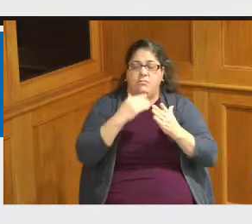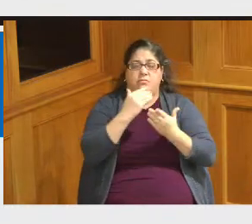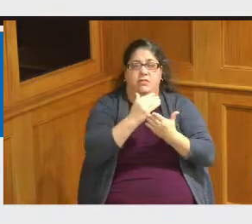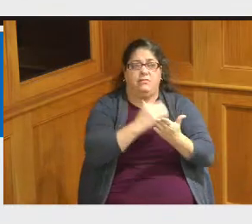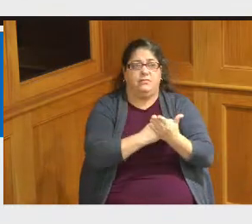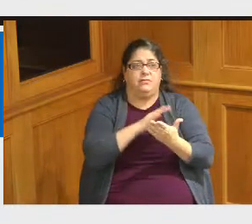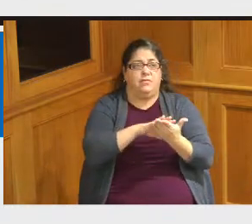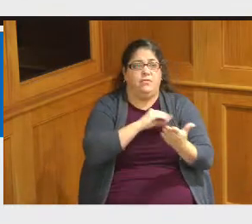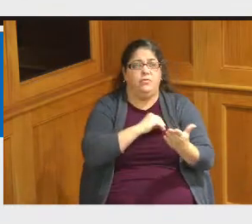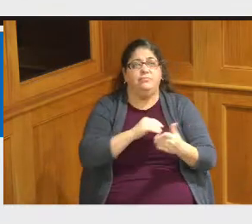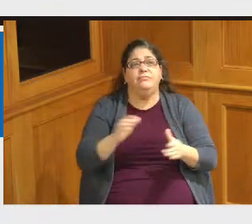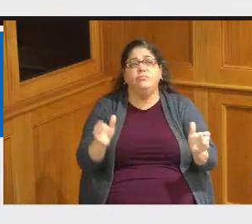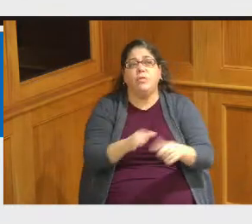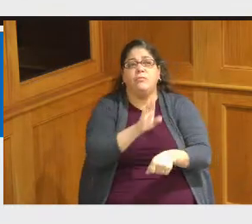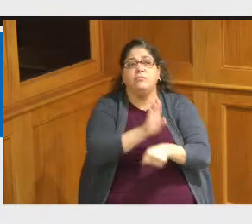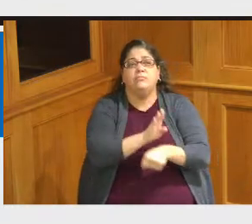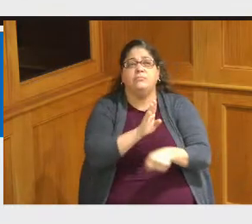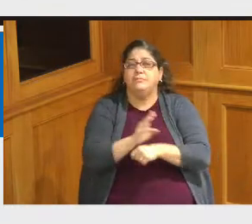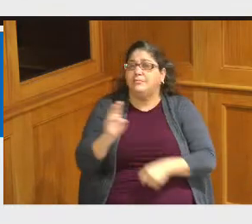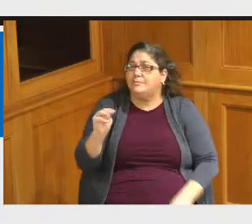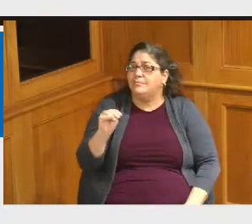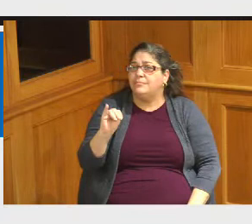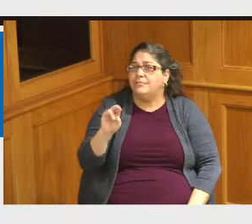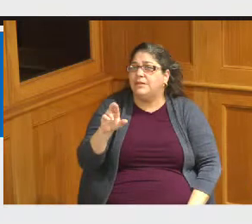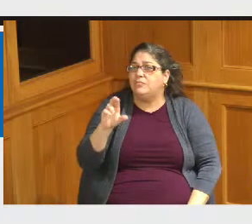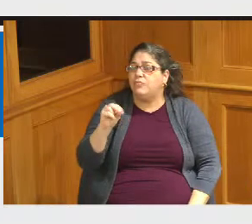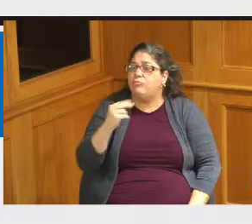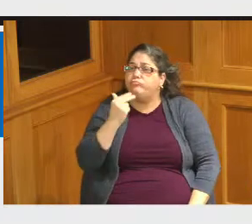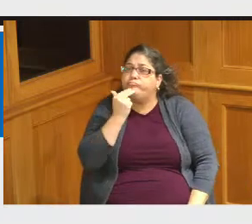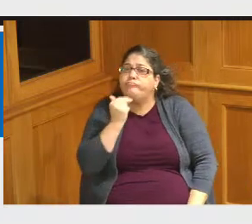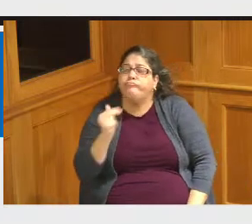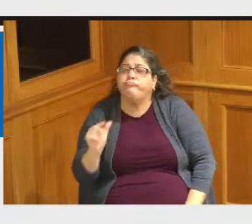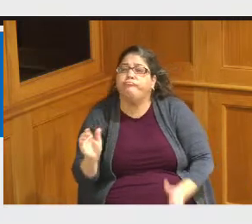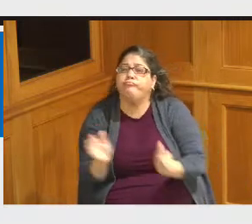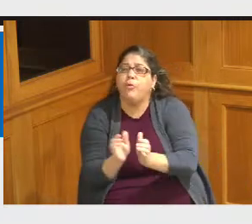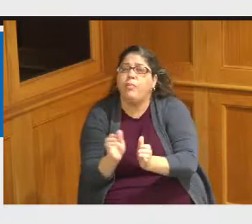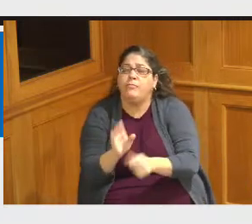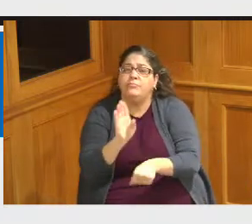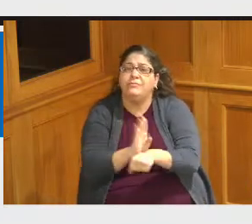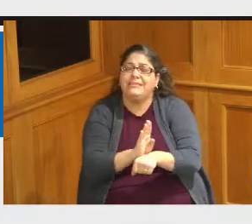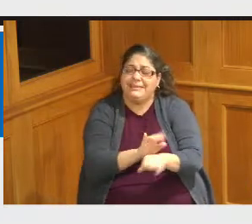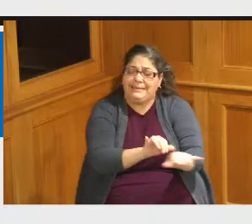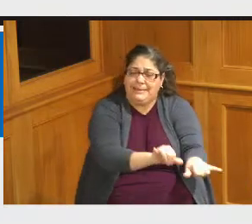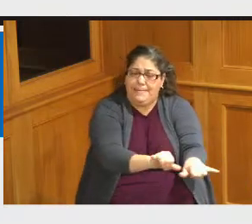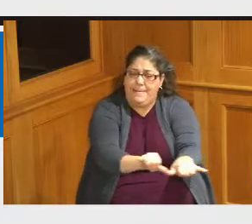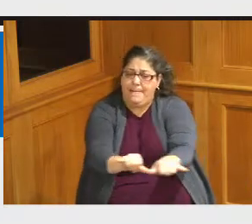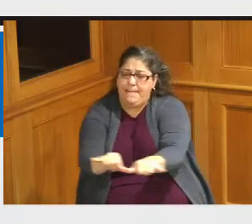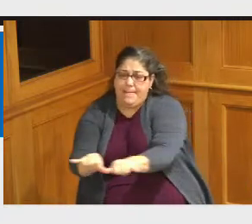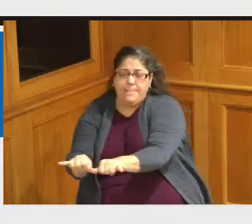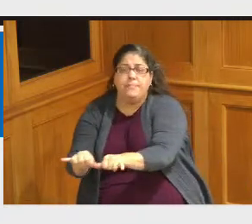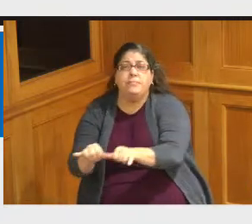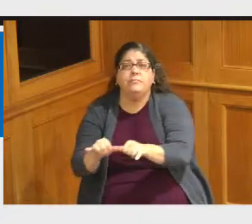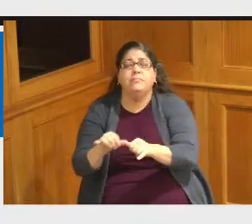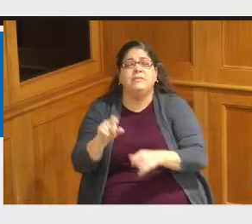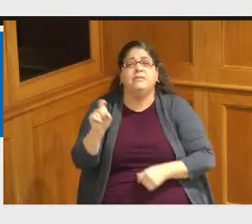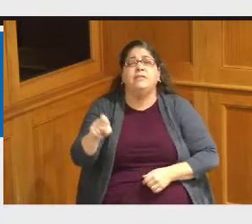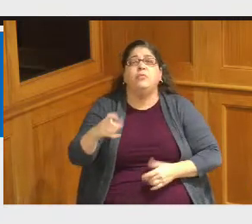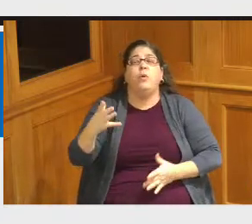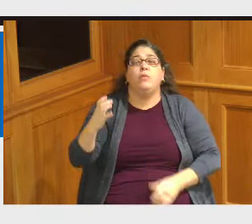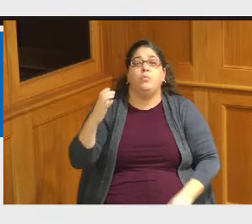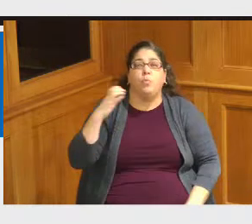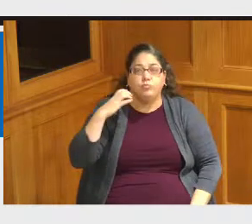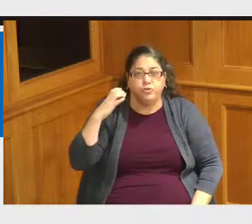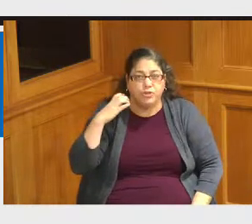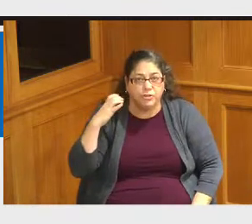Small businesses, micro businesses, I call them, have a common thread. And they really are in need of